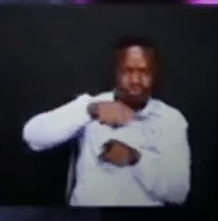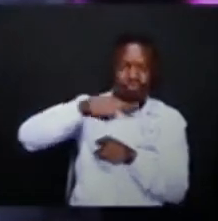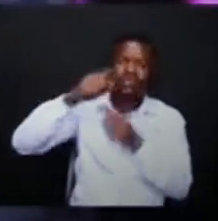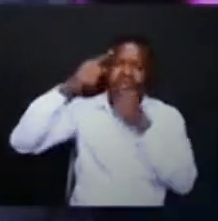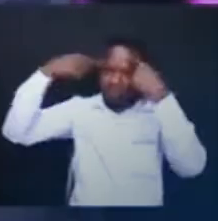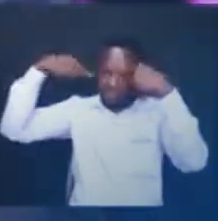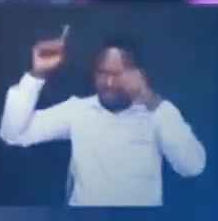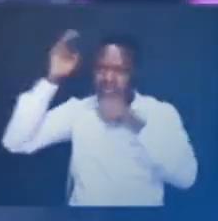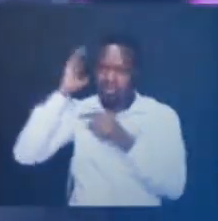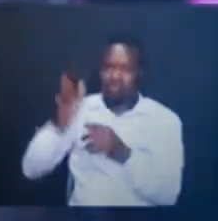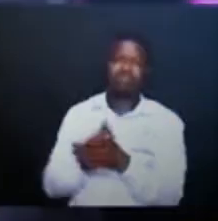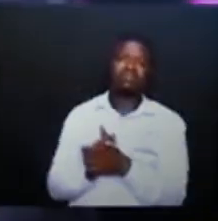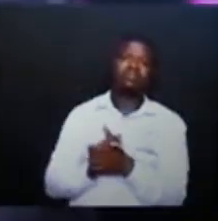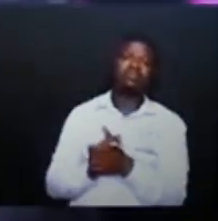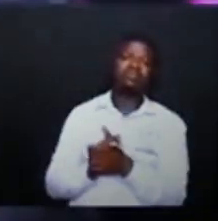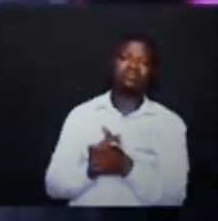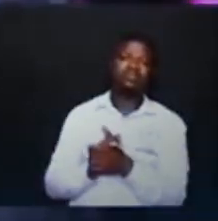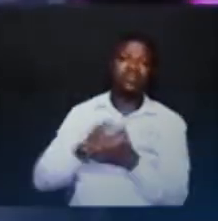So